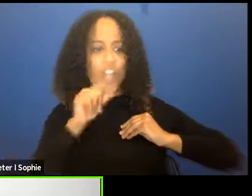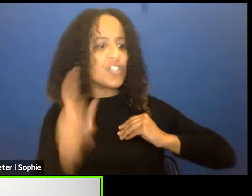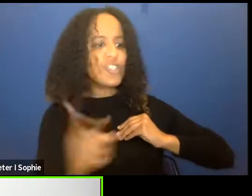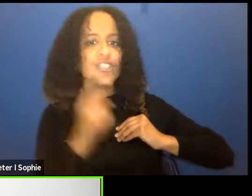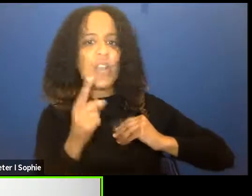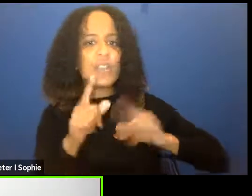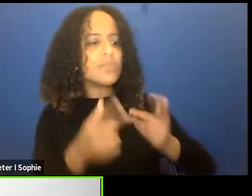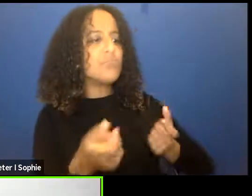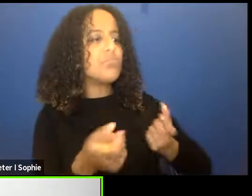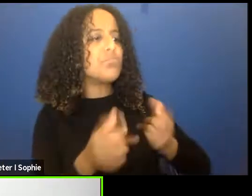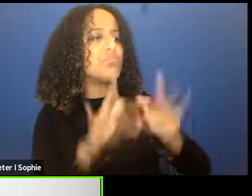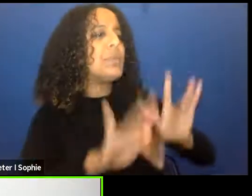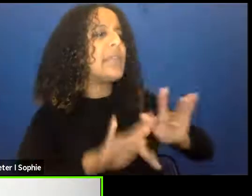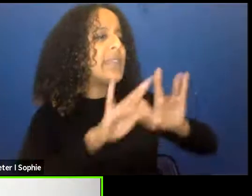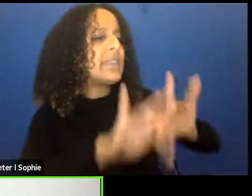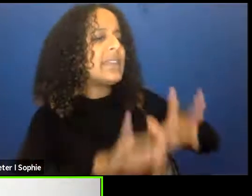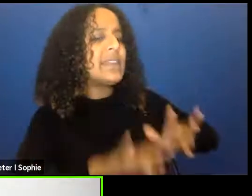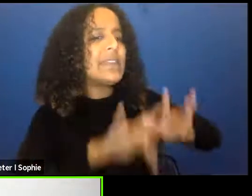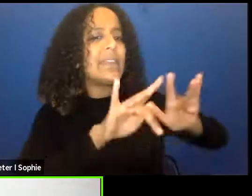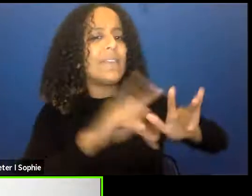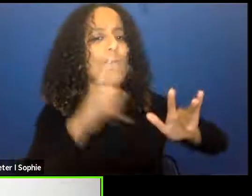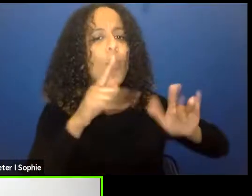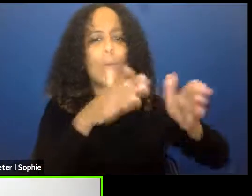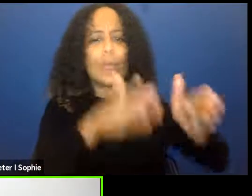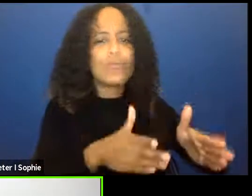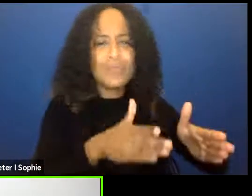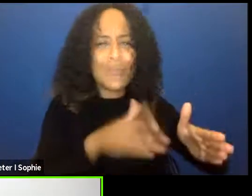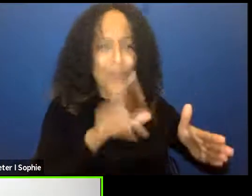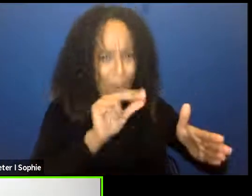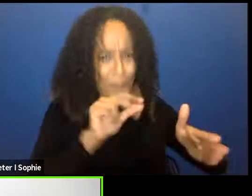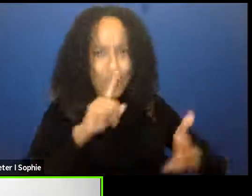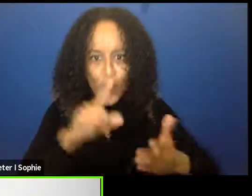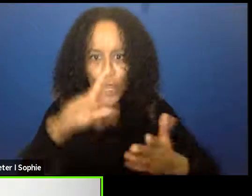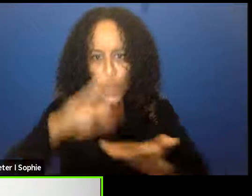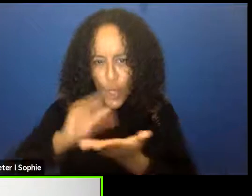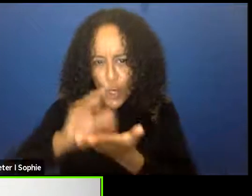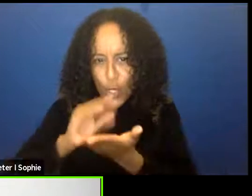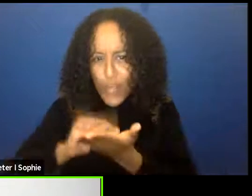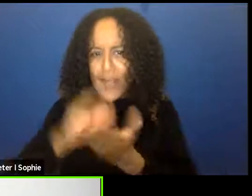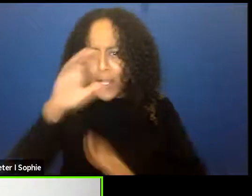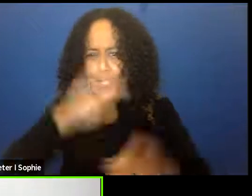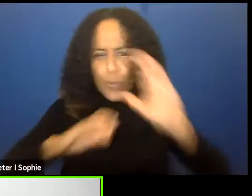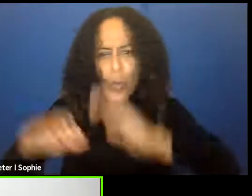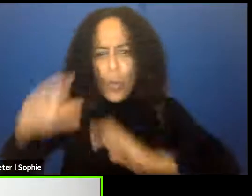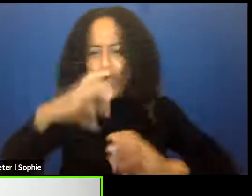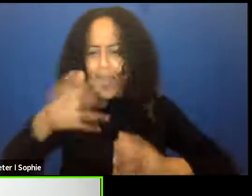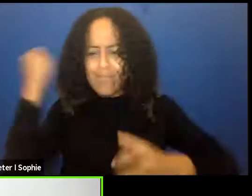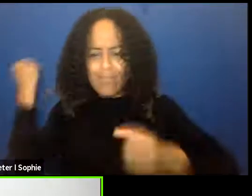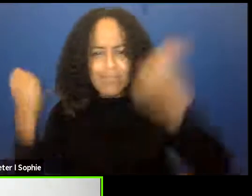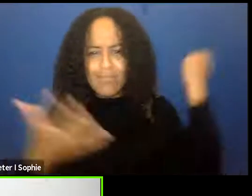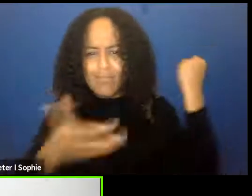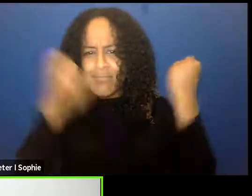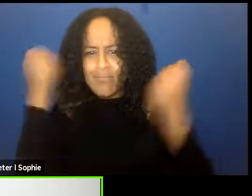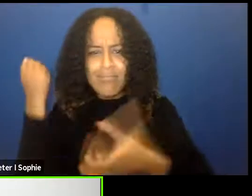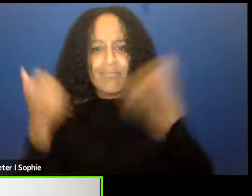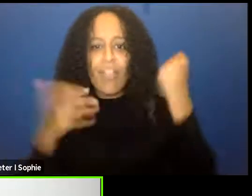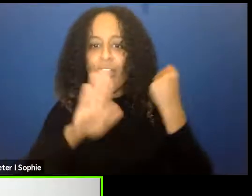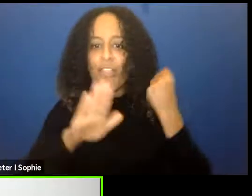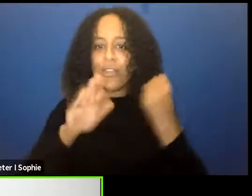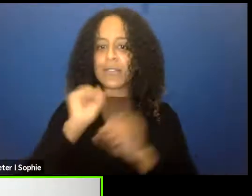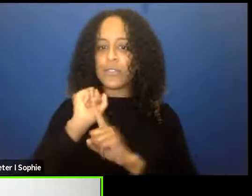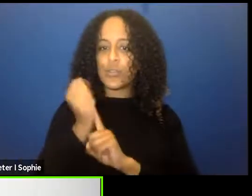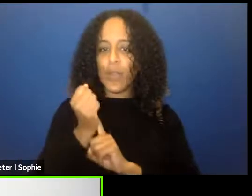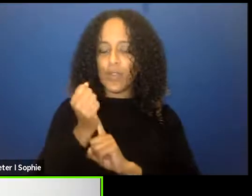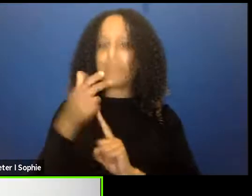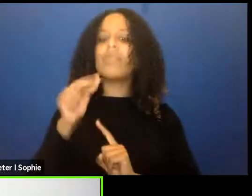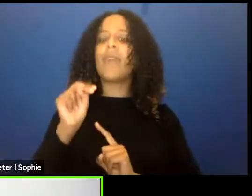for somebody, but you're really learning and exploring, understanding their situation, understanding, and then taking action on